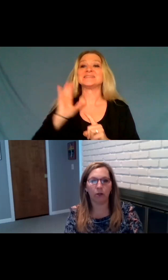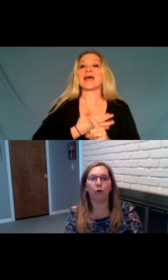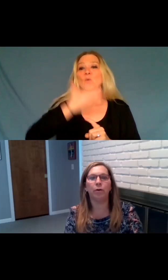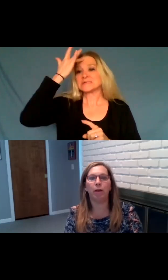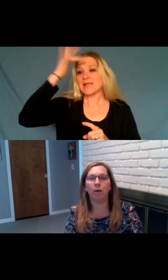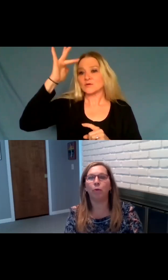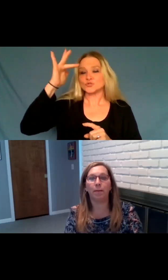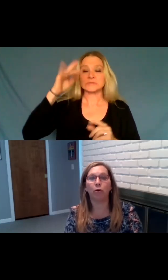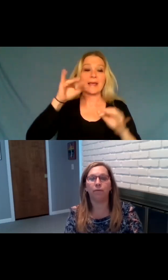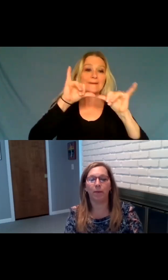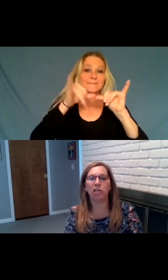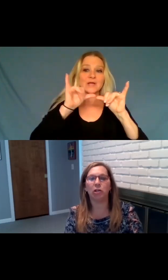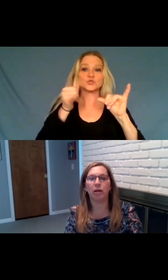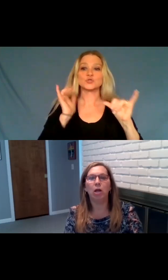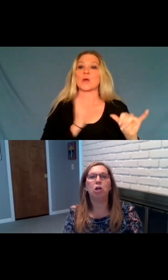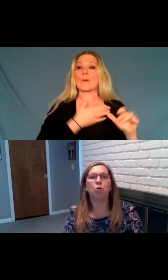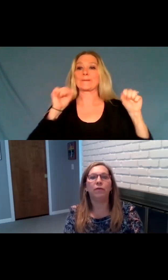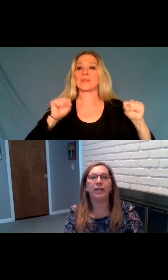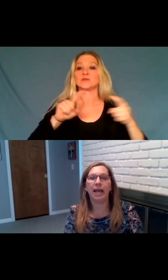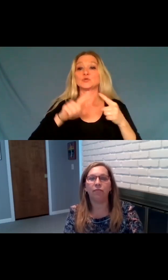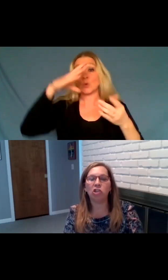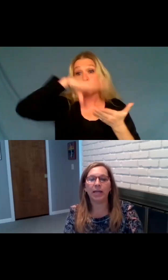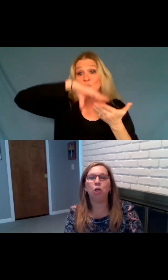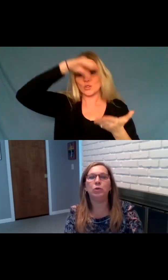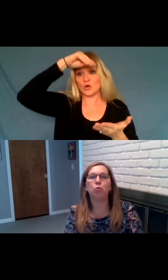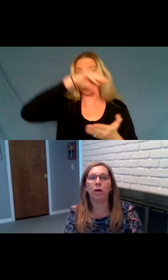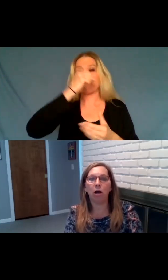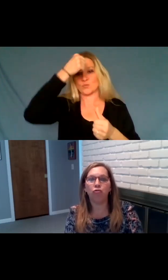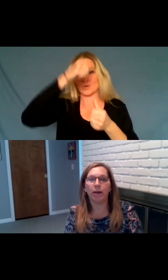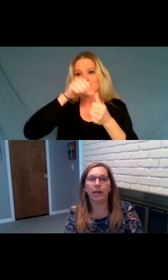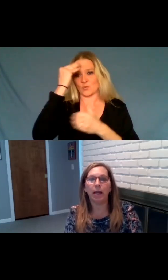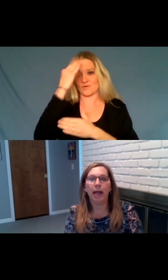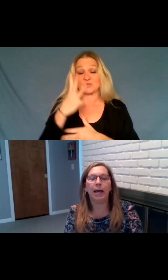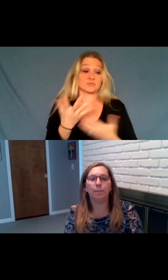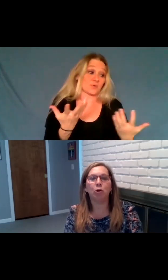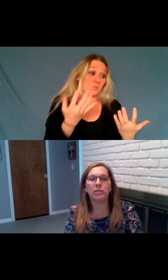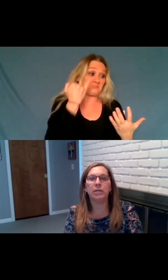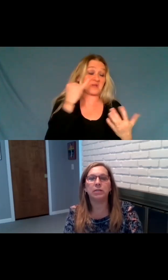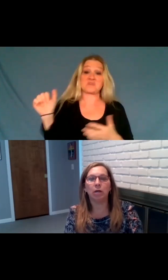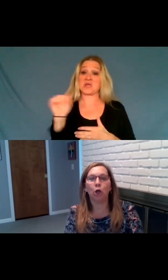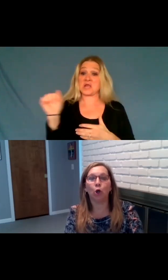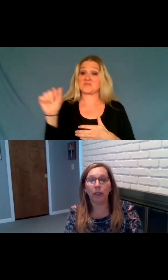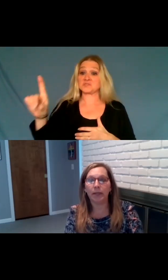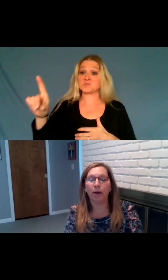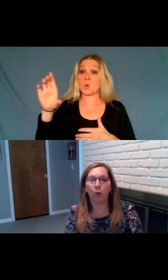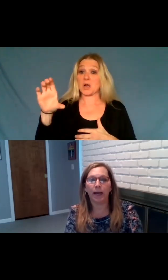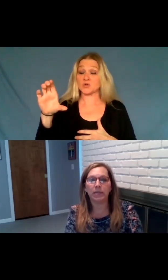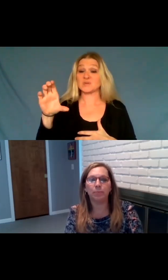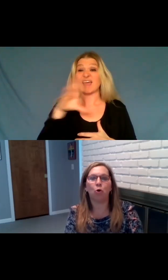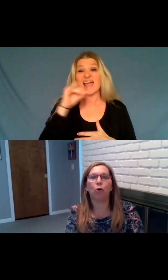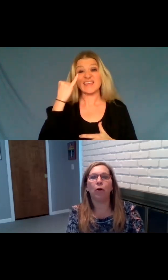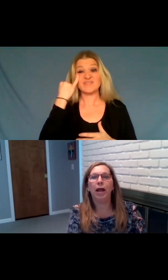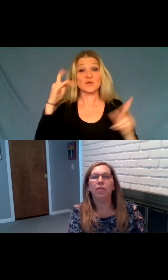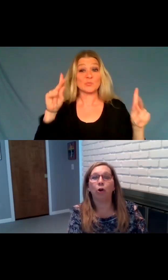ability to learn and remember information. So if the average IQ is 100 and a person is an early